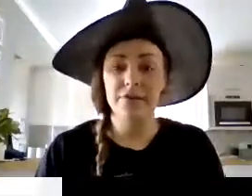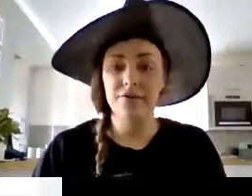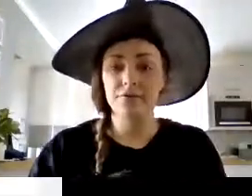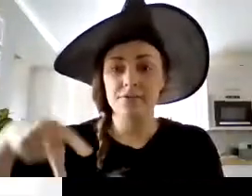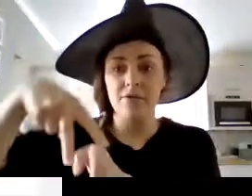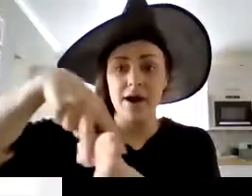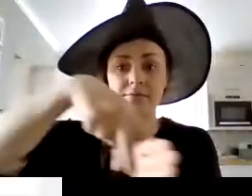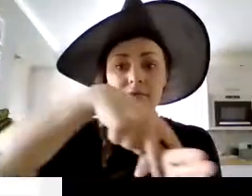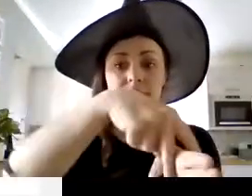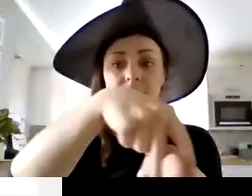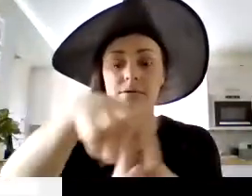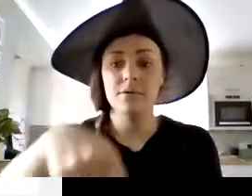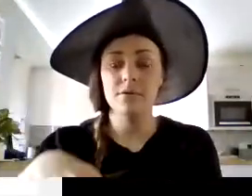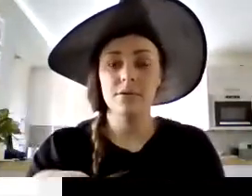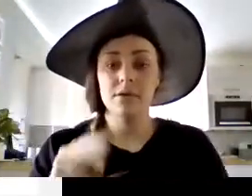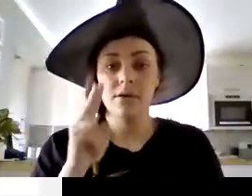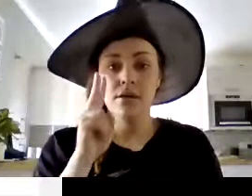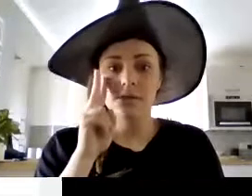He flew to the ground.